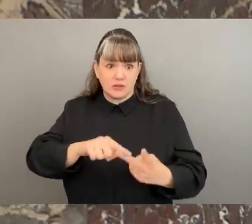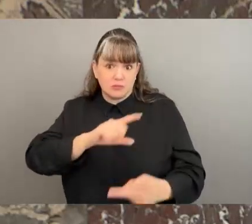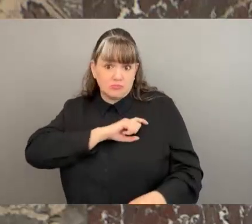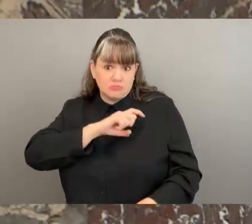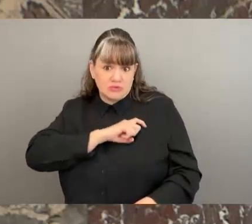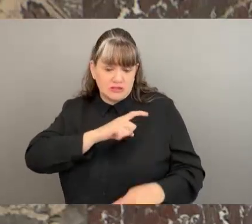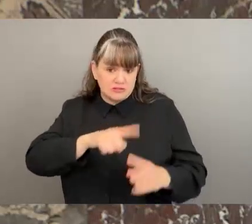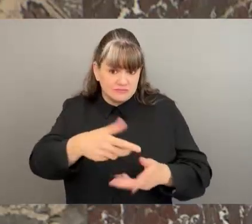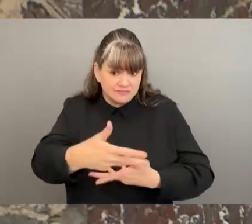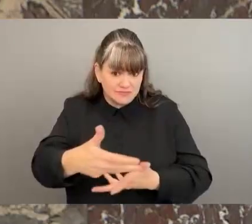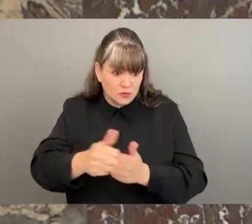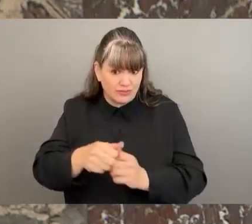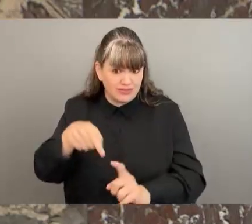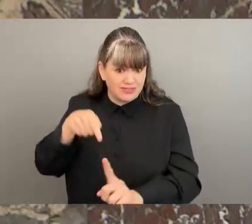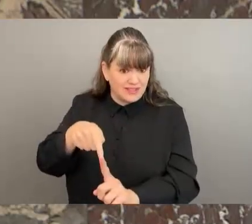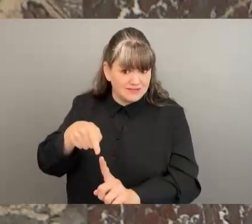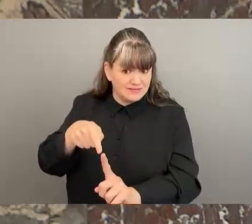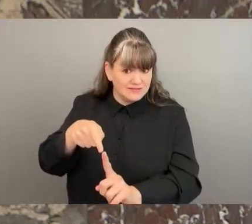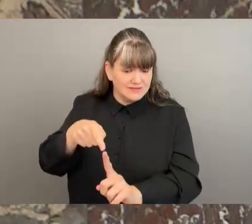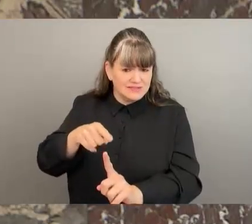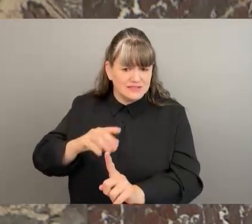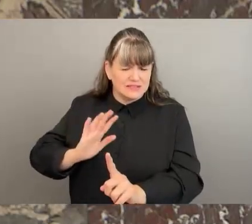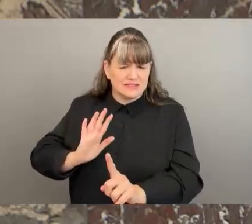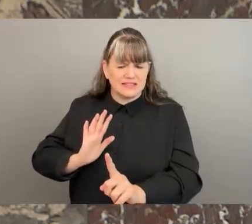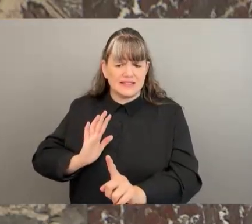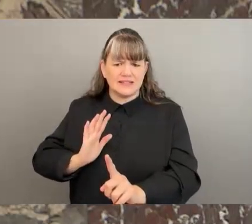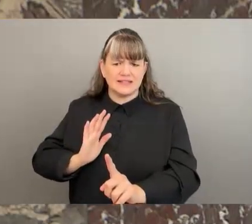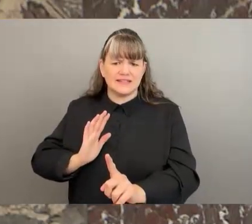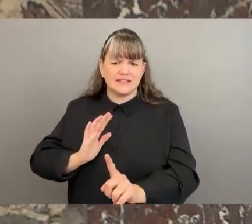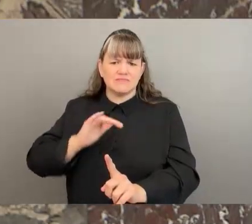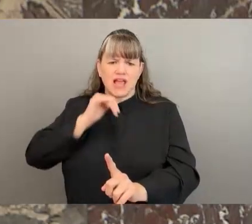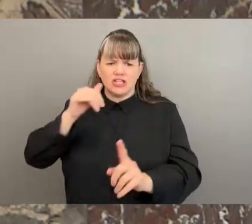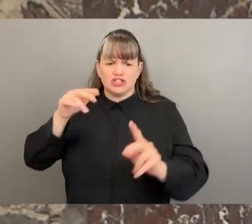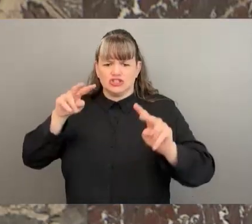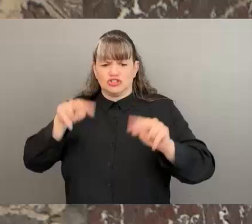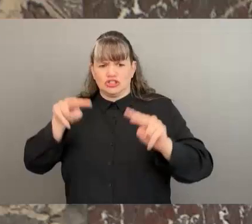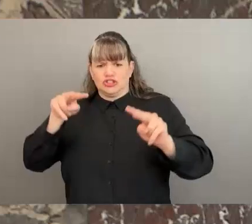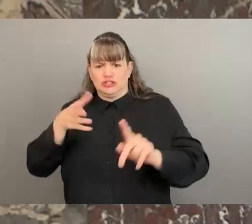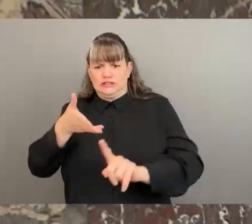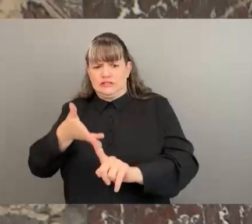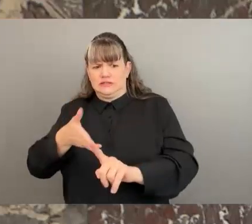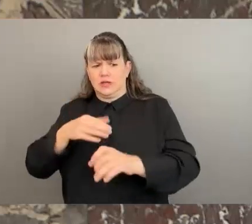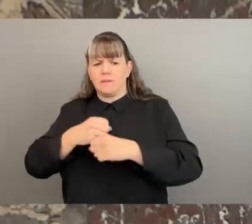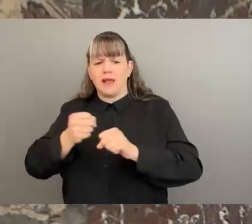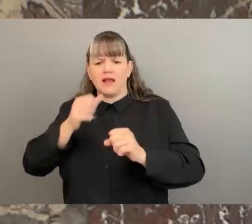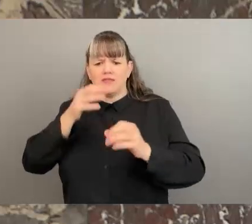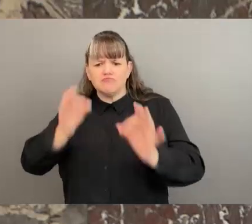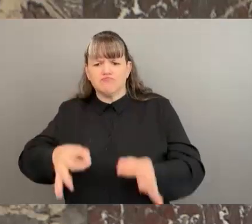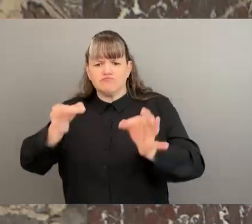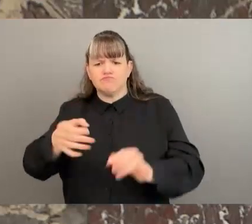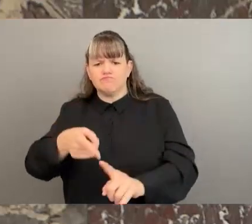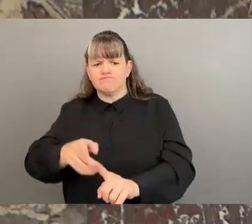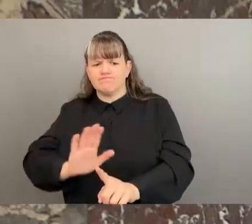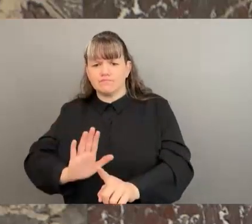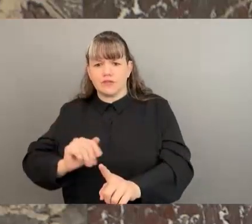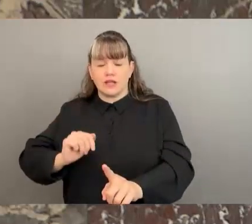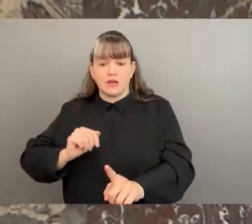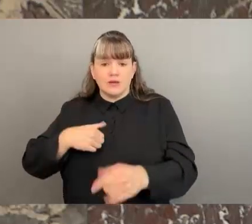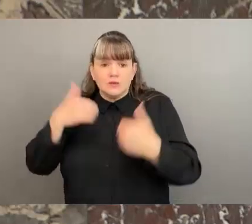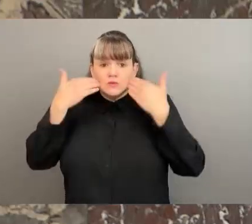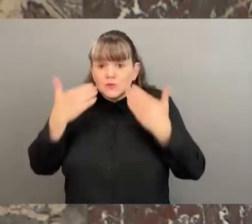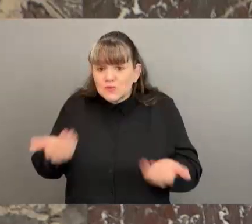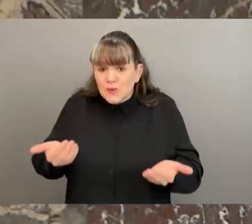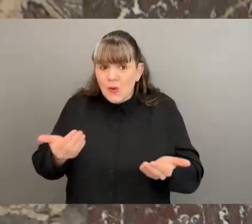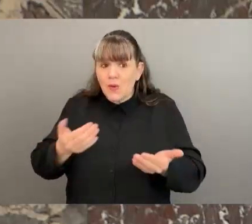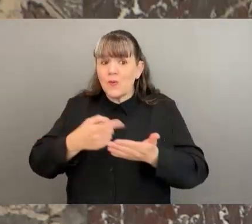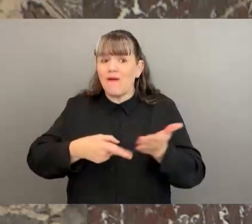in judging any of the decisions they made. We don't know what happened, Honourable Speaker. The investigation is underway. If there were failings in the